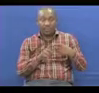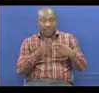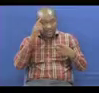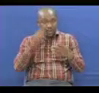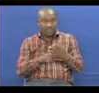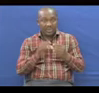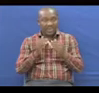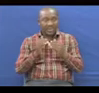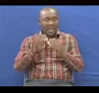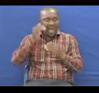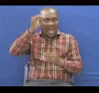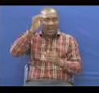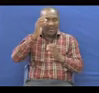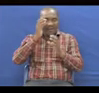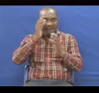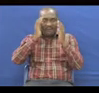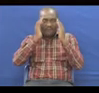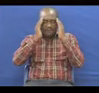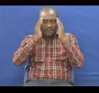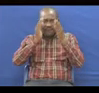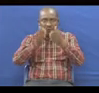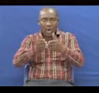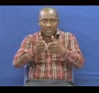focused on the number of